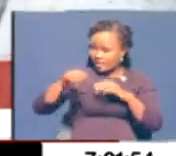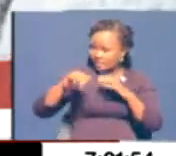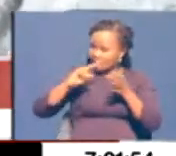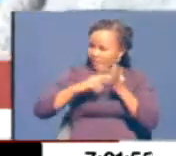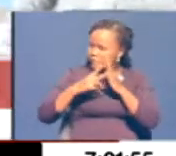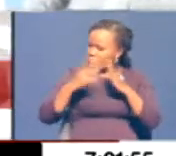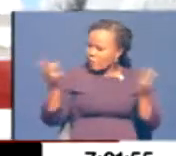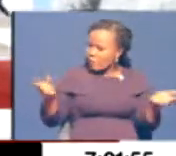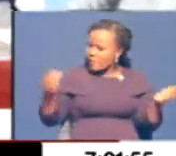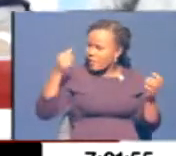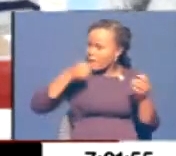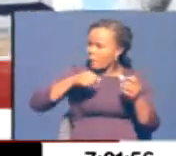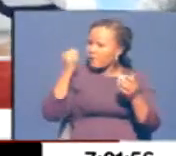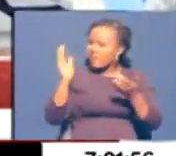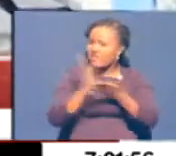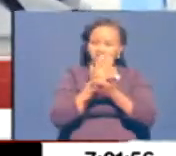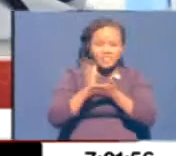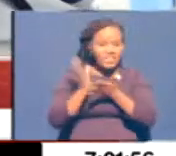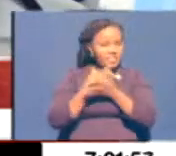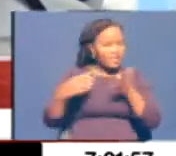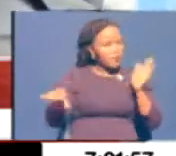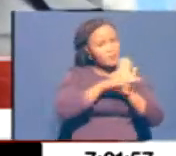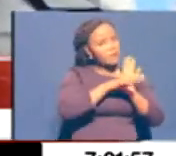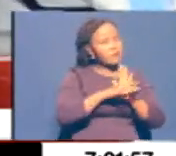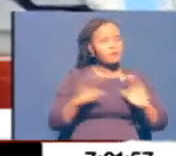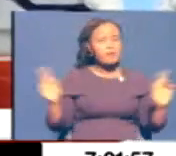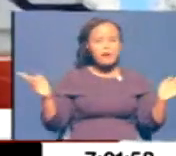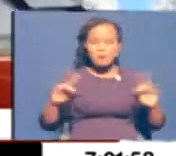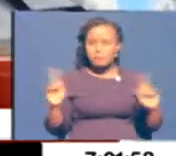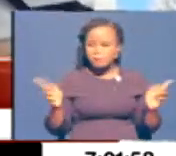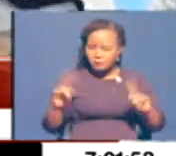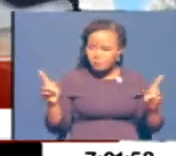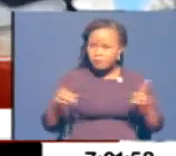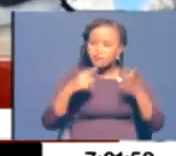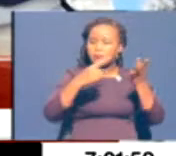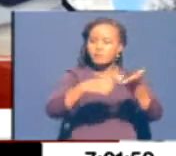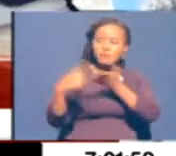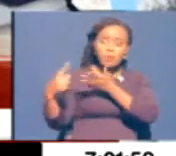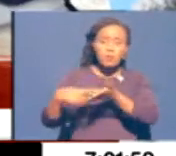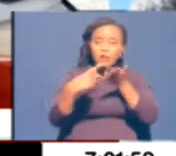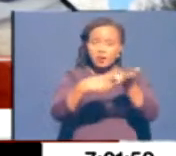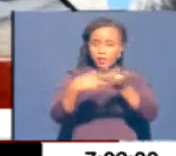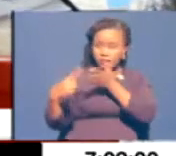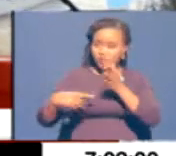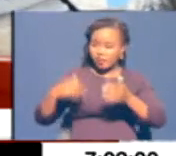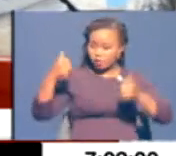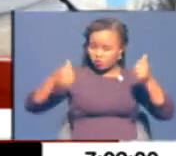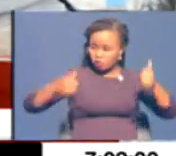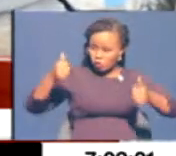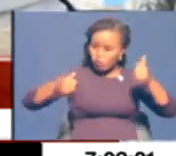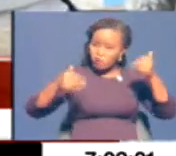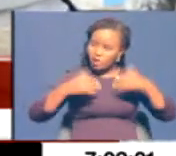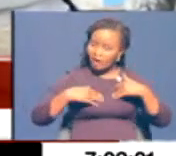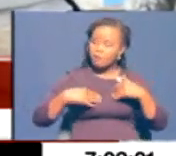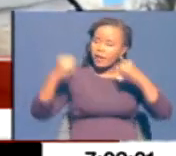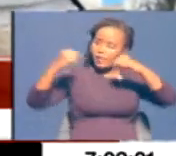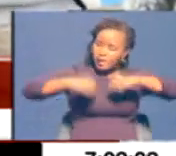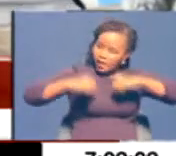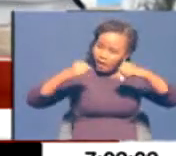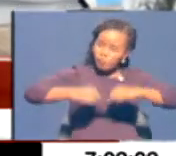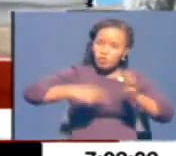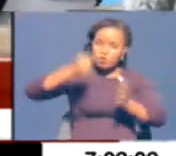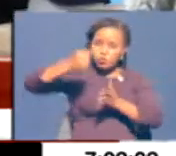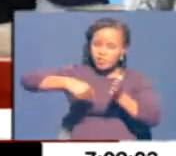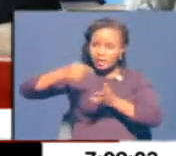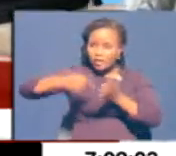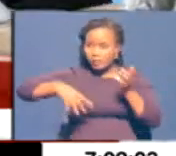sector is totally locked out. The discussions we had, which have led to an MOU that has been signed by government, is